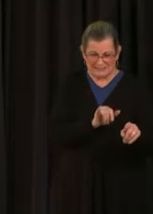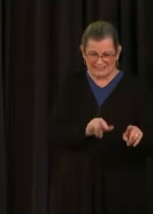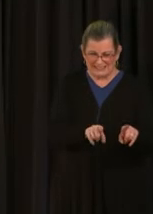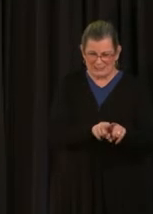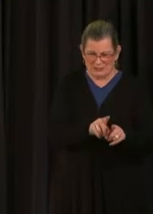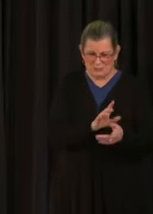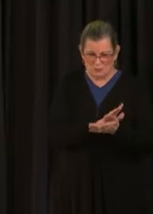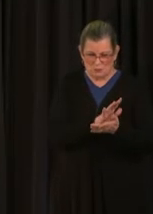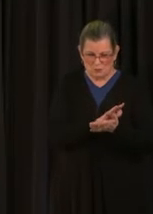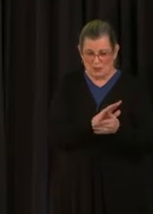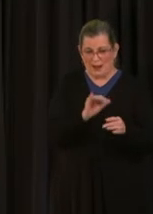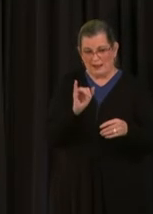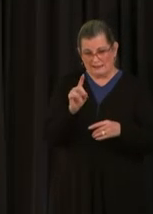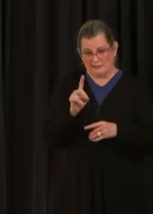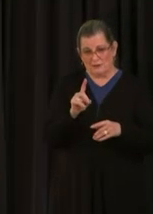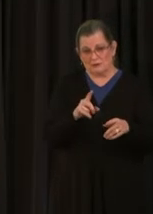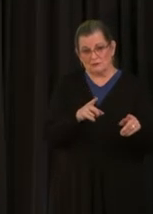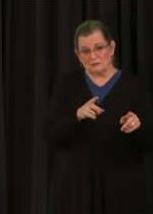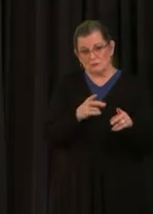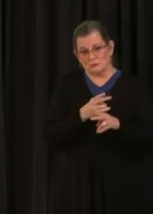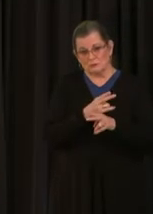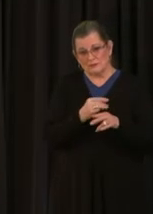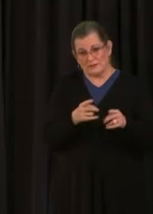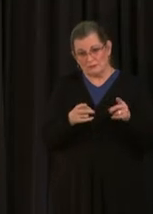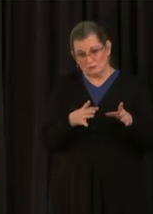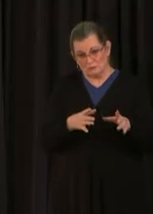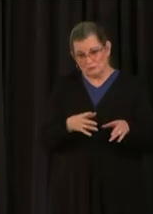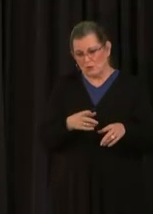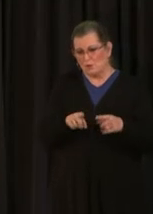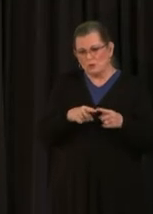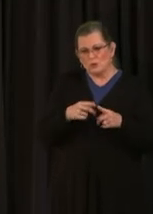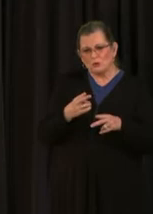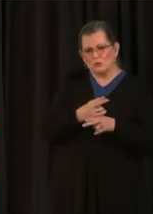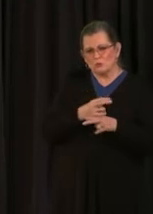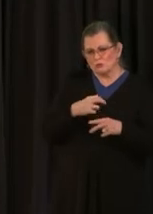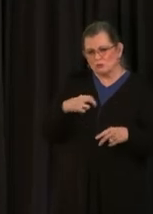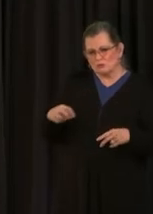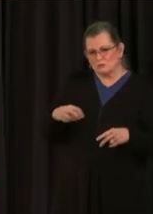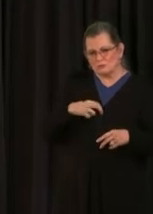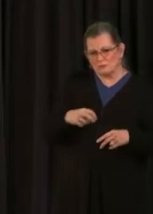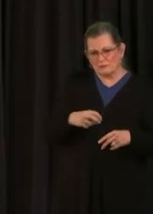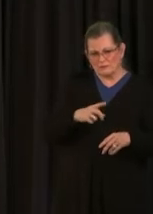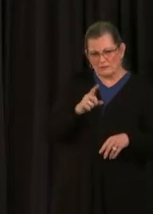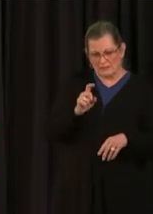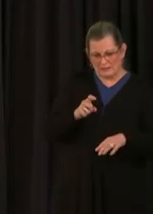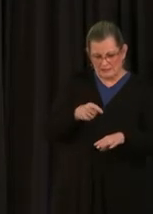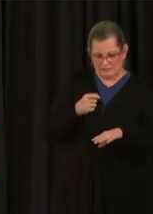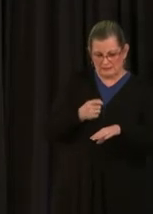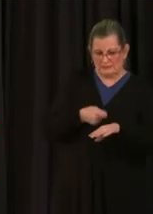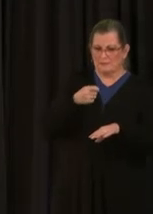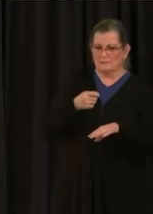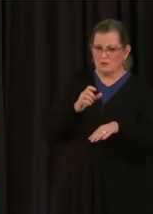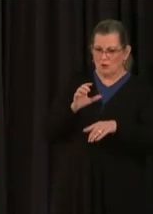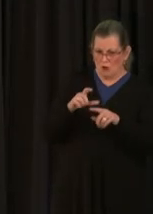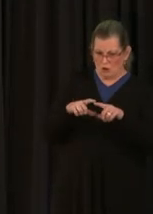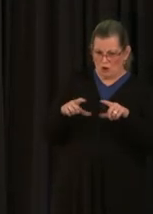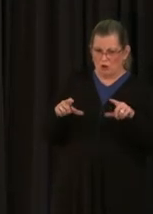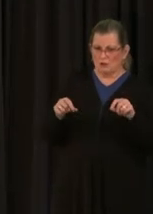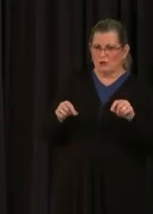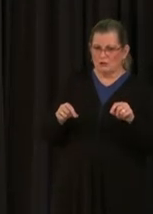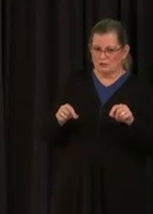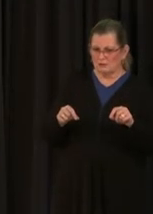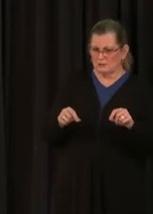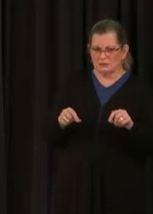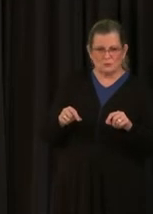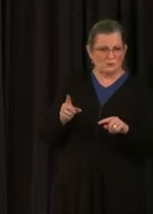administrator. When they use the transit systems to travel, they must tap their card. It's not enough to be a student with